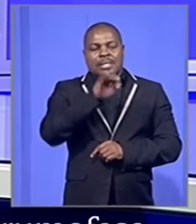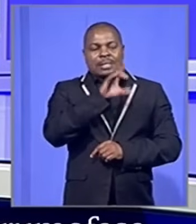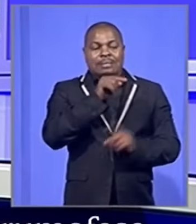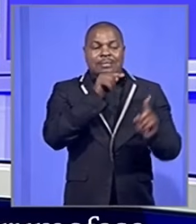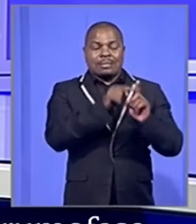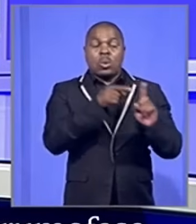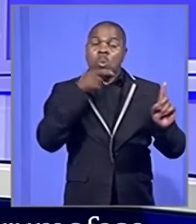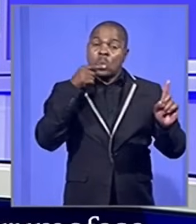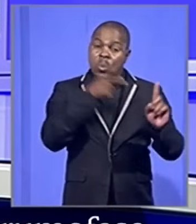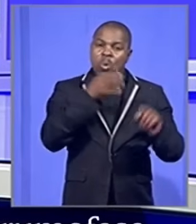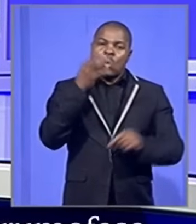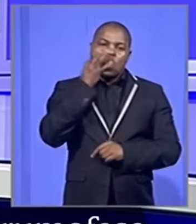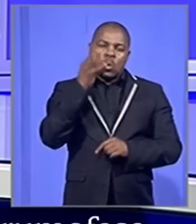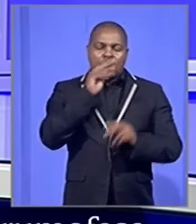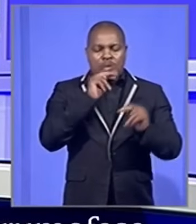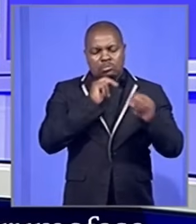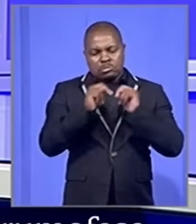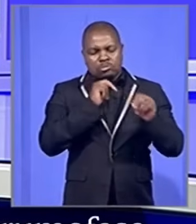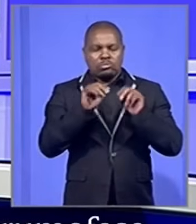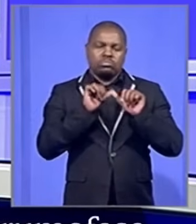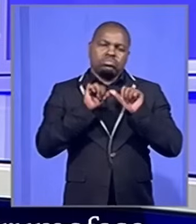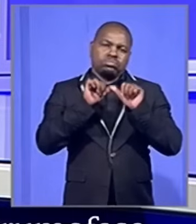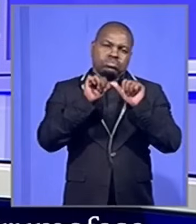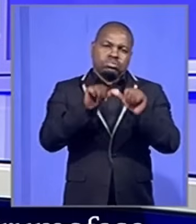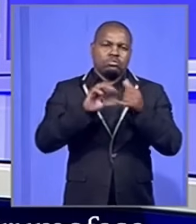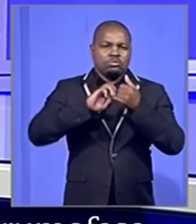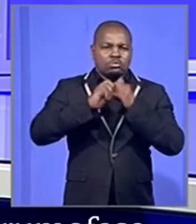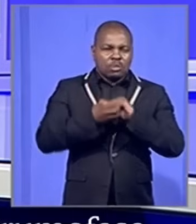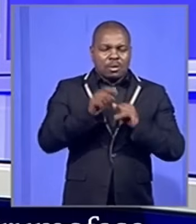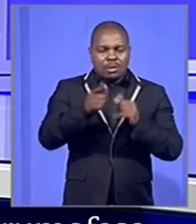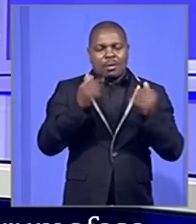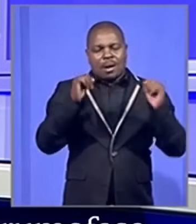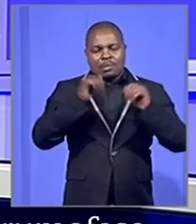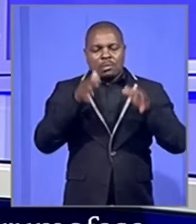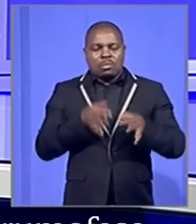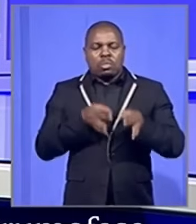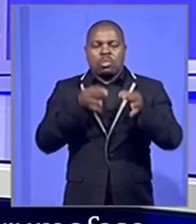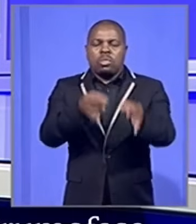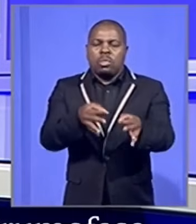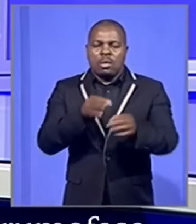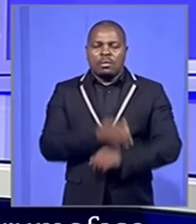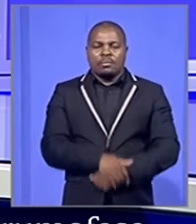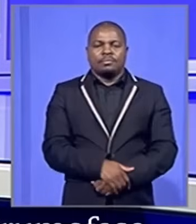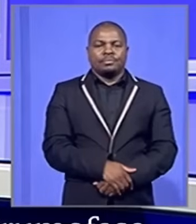gore ditherišano di tšwela pele go leka go katološa lenaneo la khutšo.